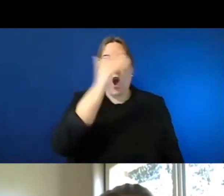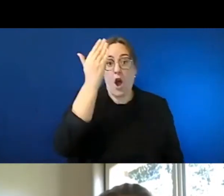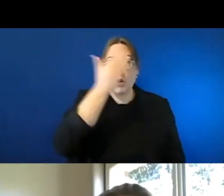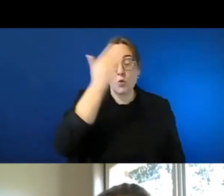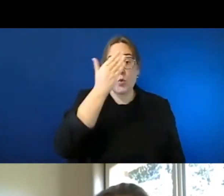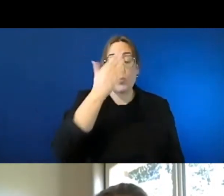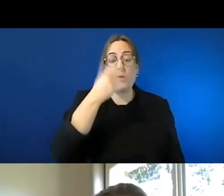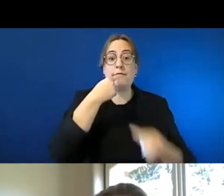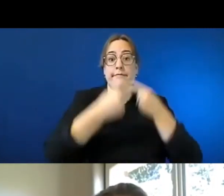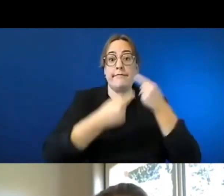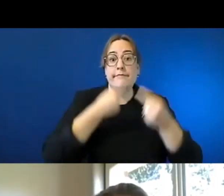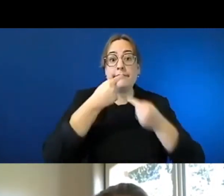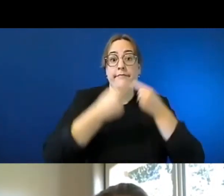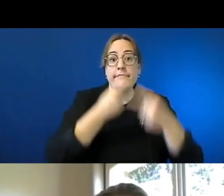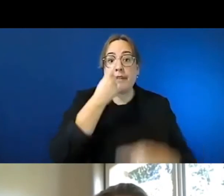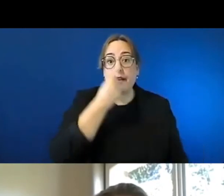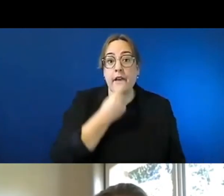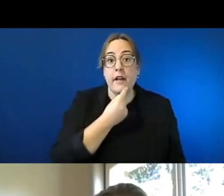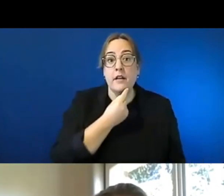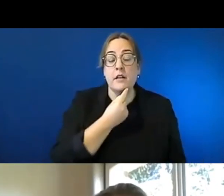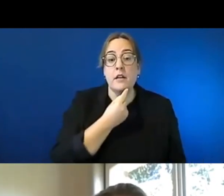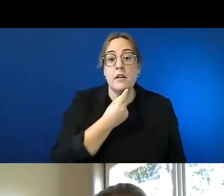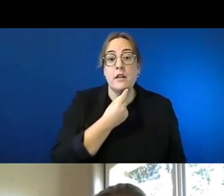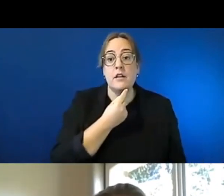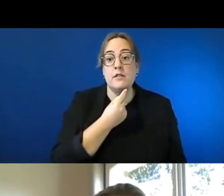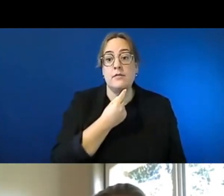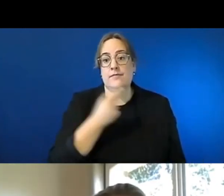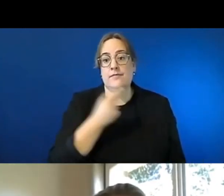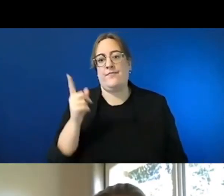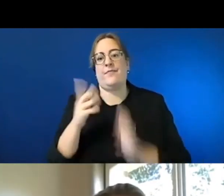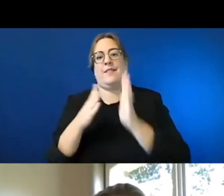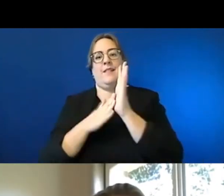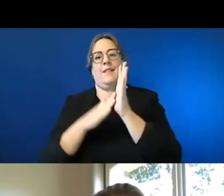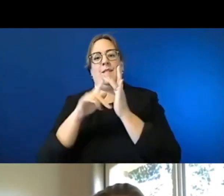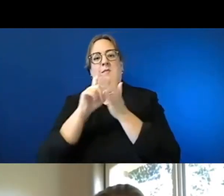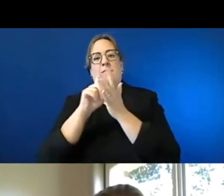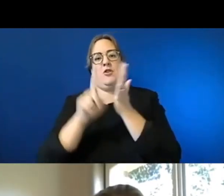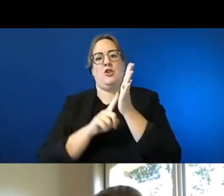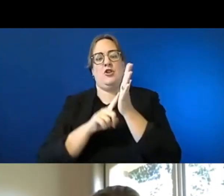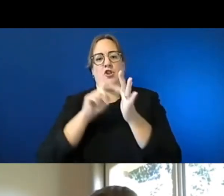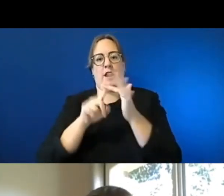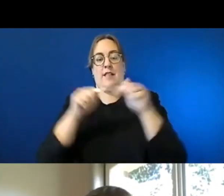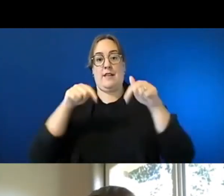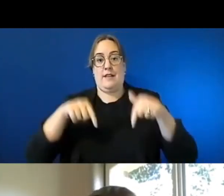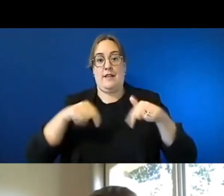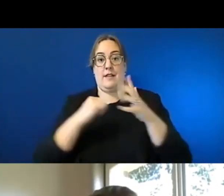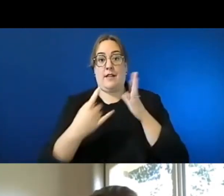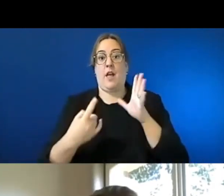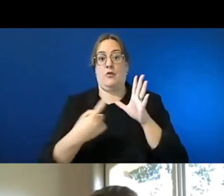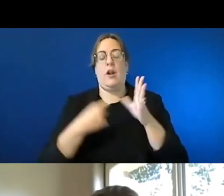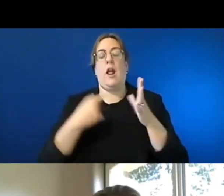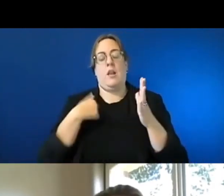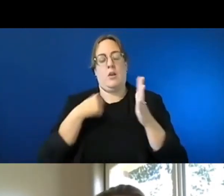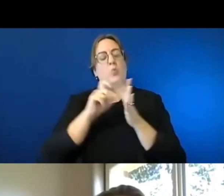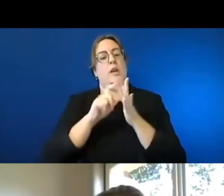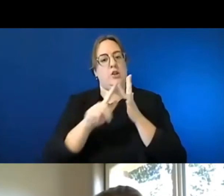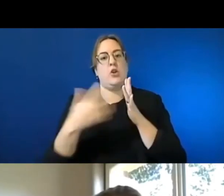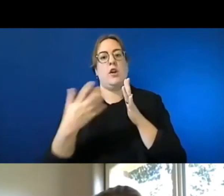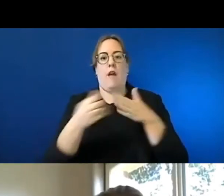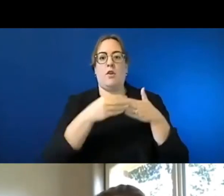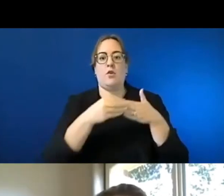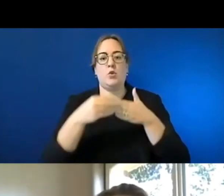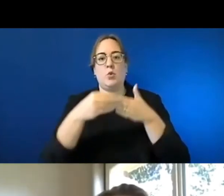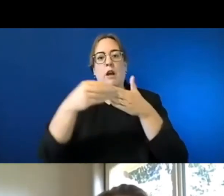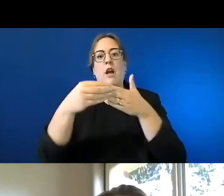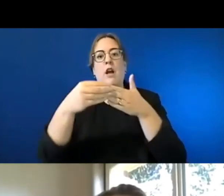Who's going to tackle that one for us? Here in South Australia, we definitely do that. So we have a